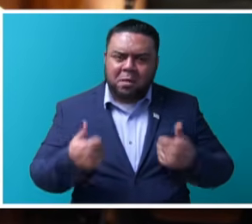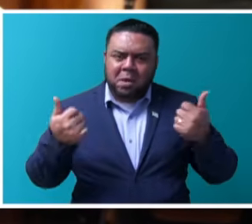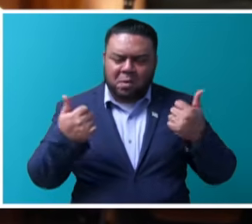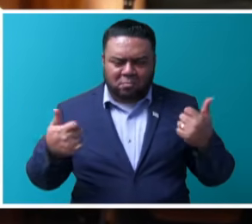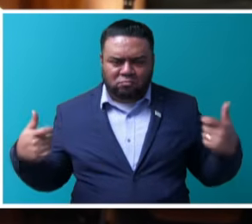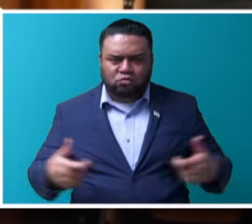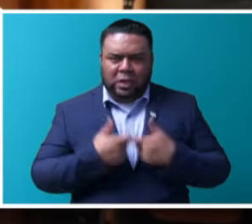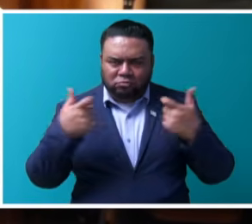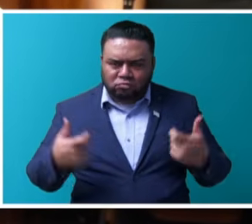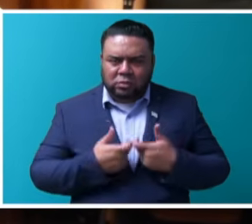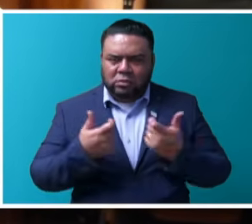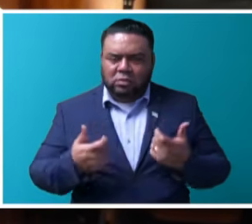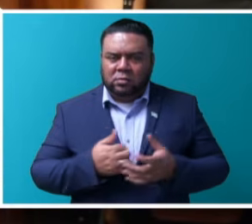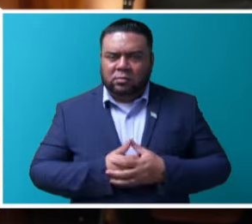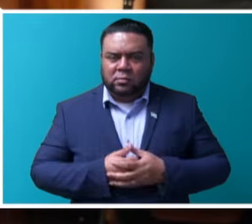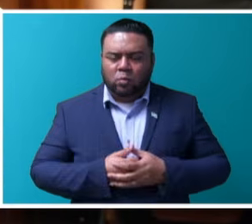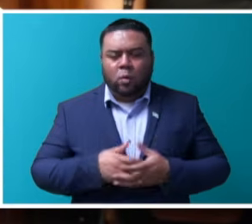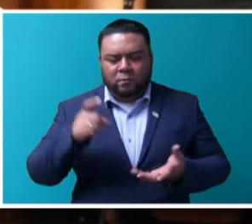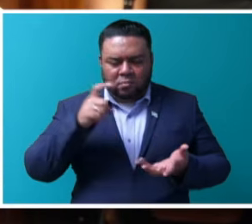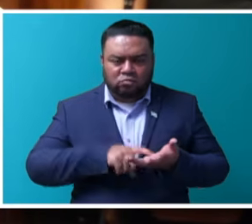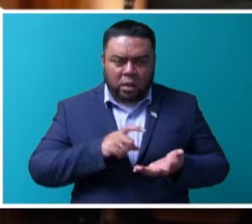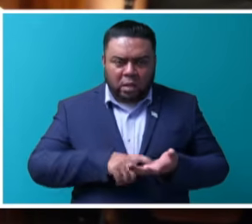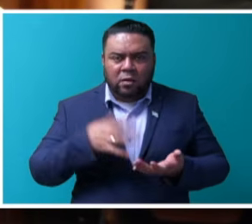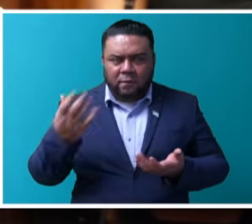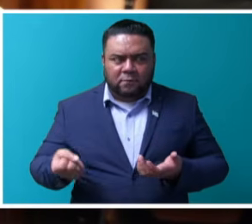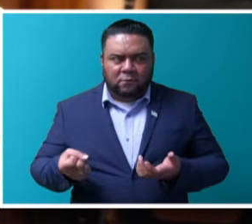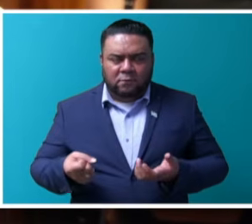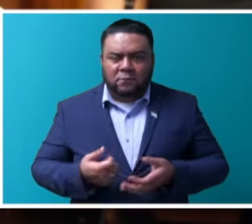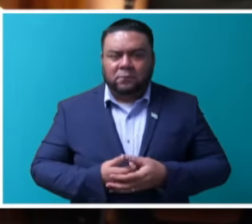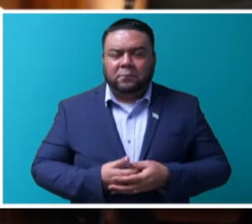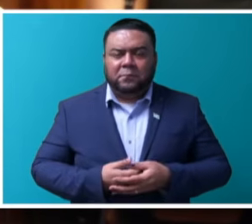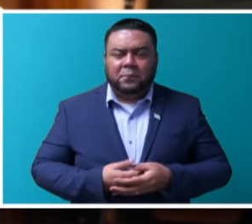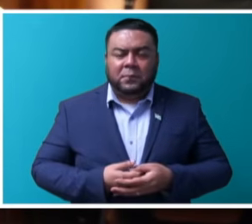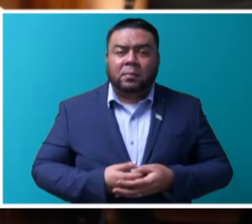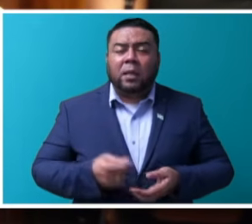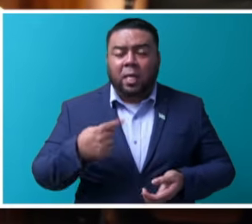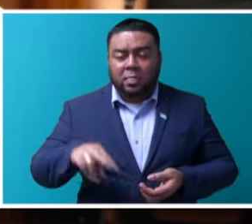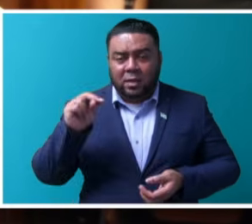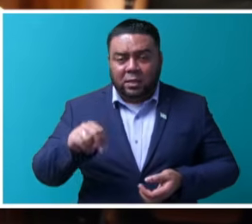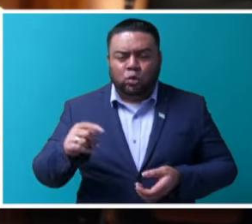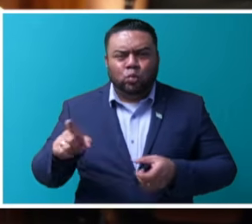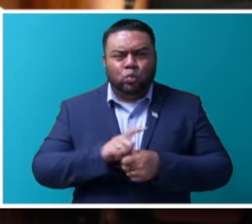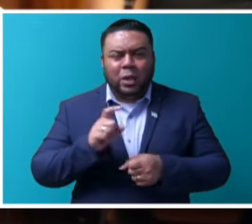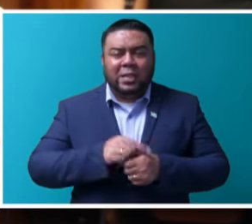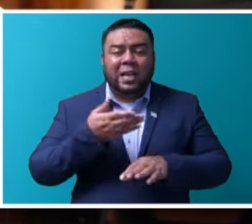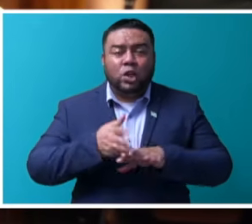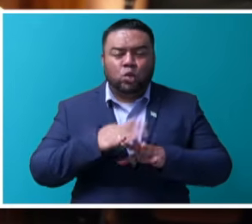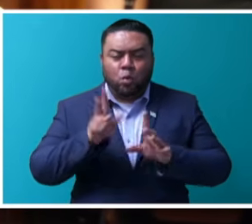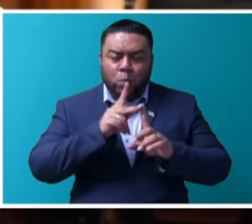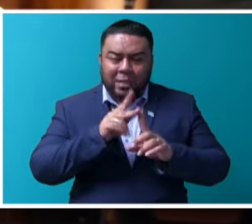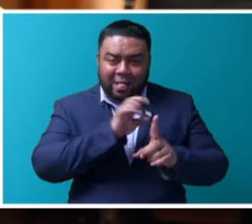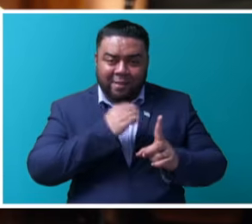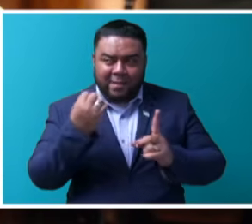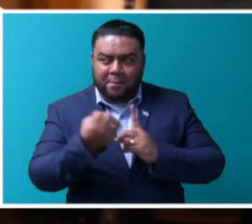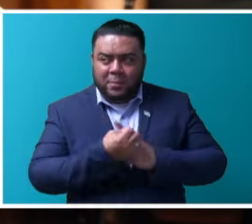an unsustainable level of government debt, deep challenges to the revenue base, and the need to create a new political environment